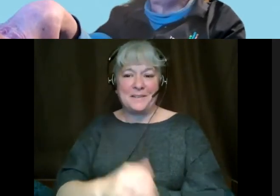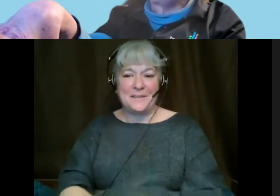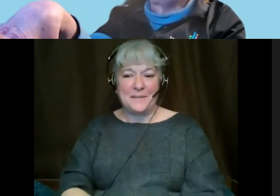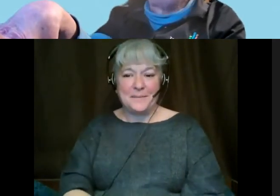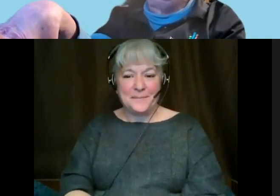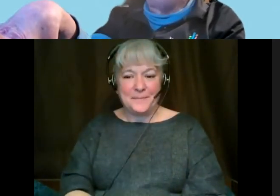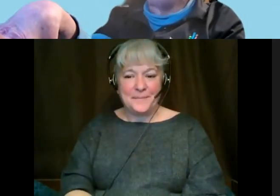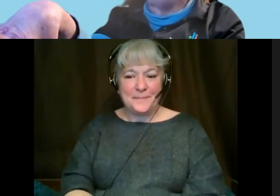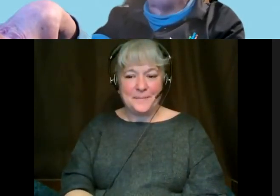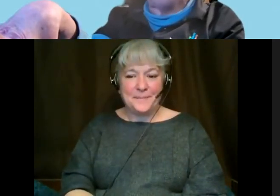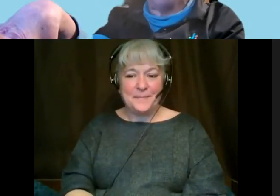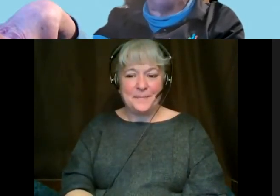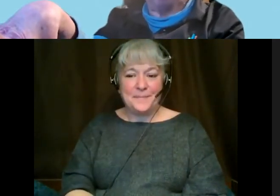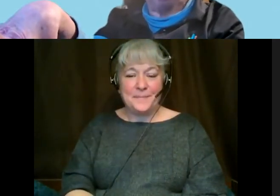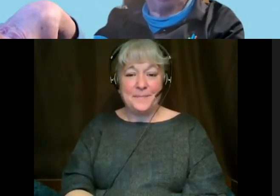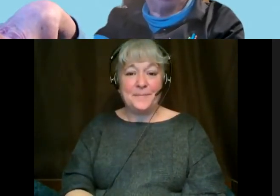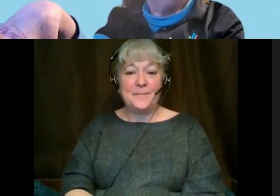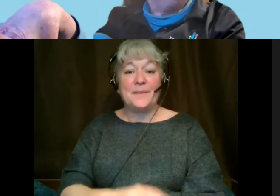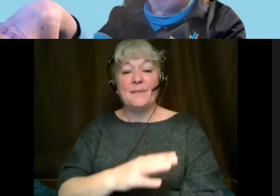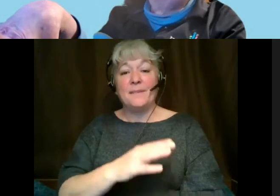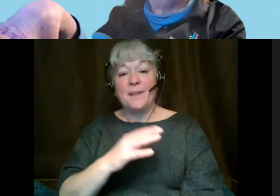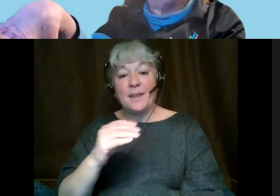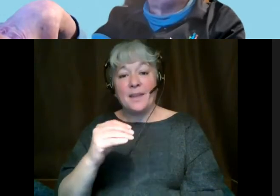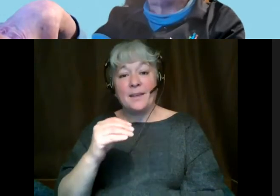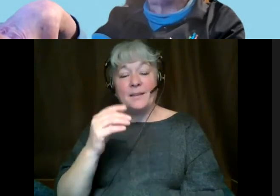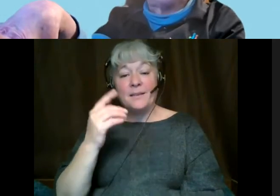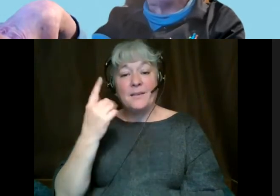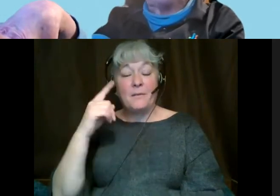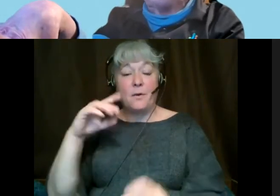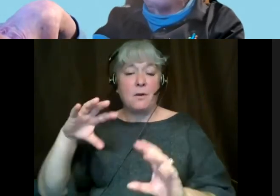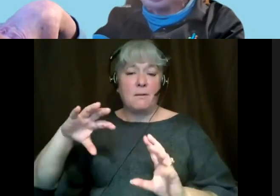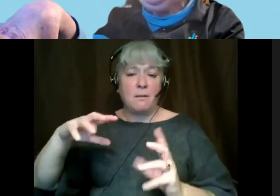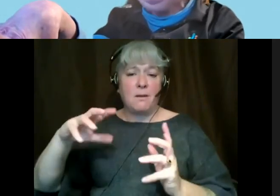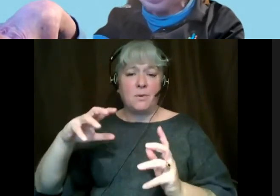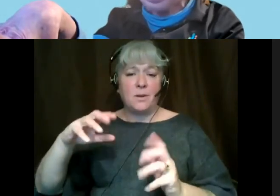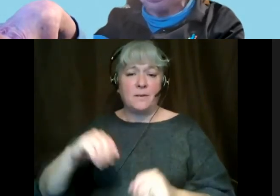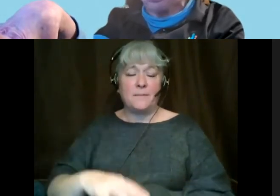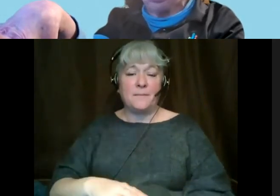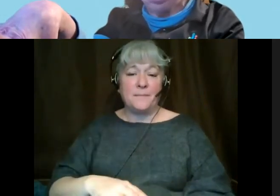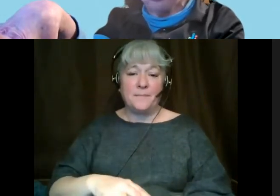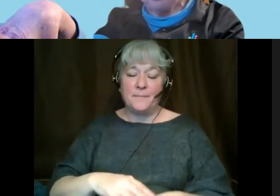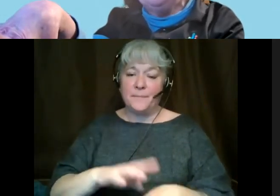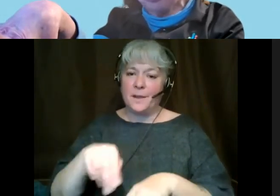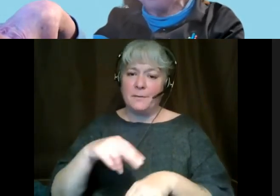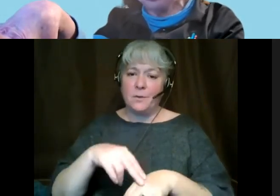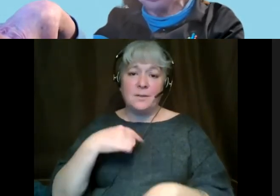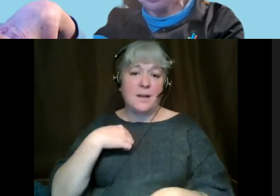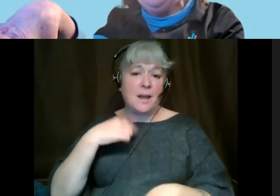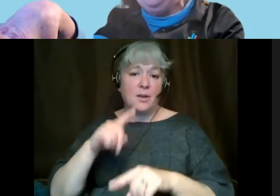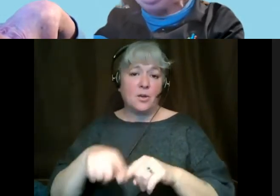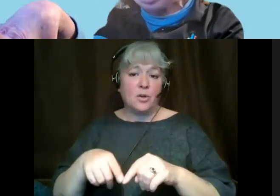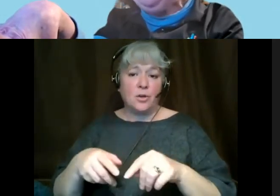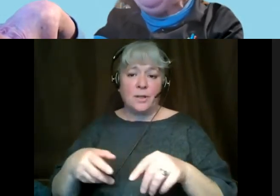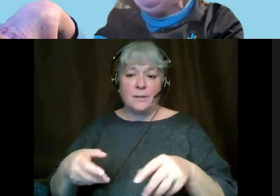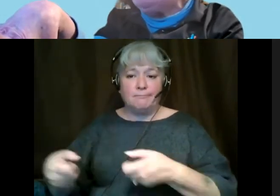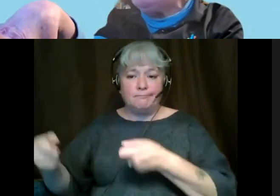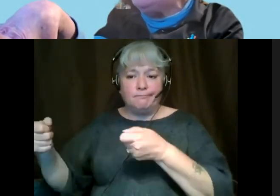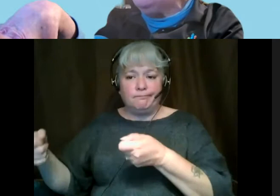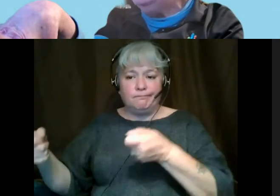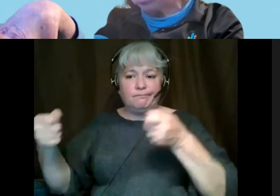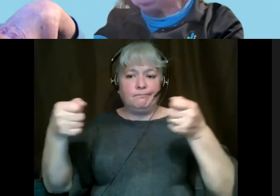And to do laundry, of course, I couldn't carry a laundry